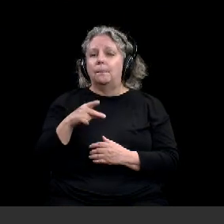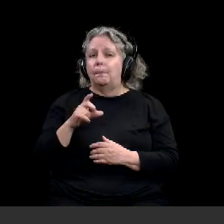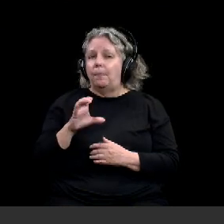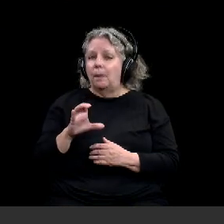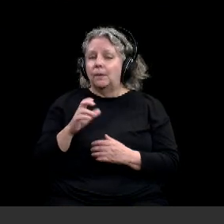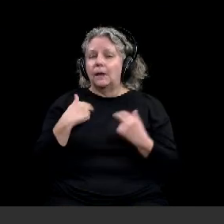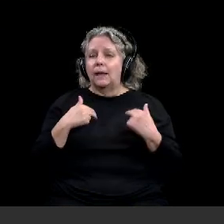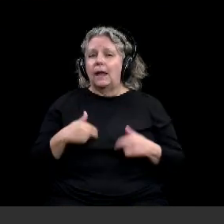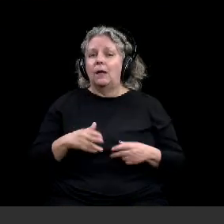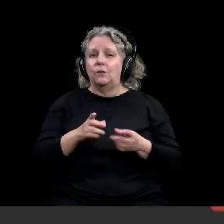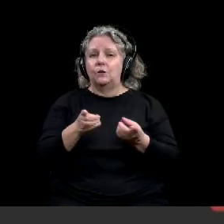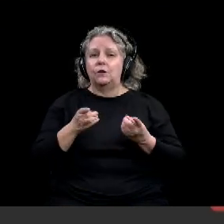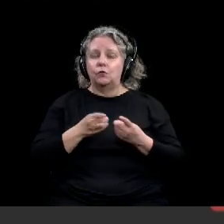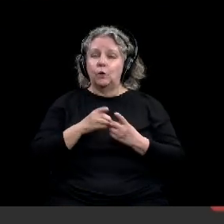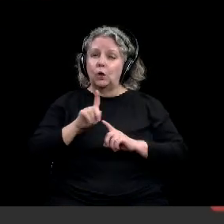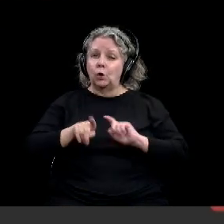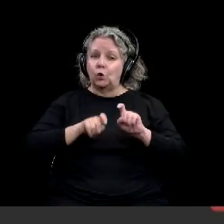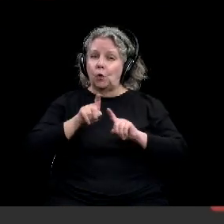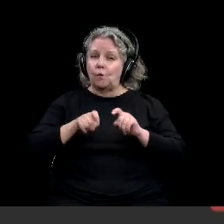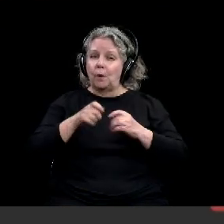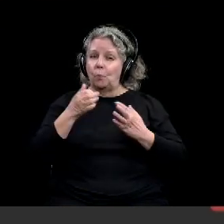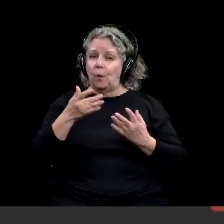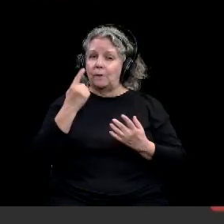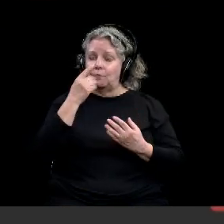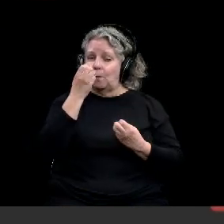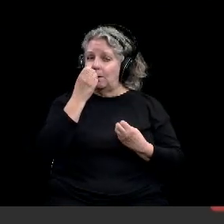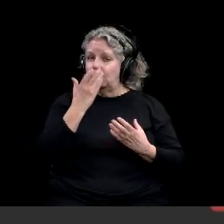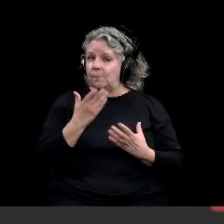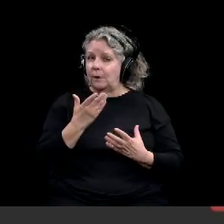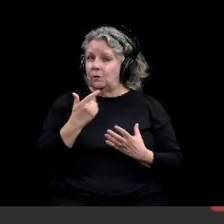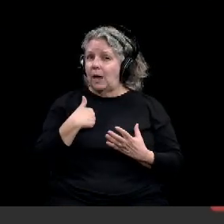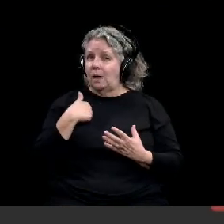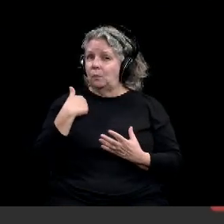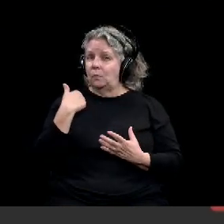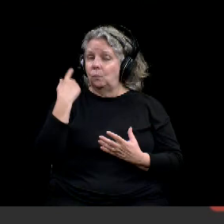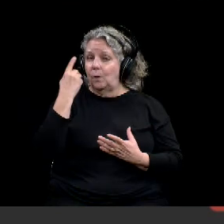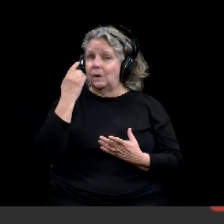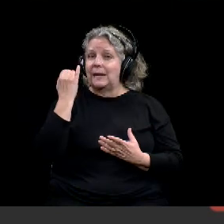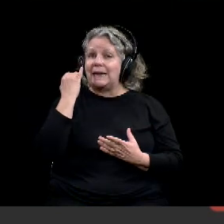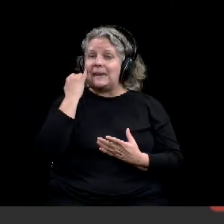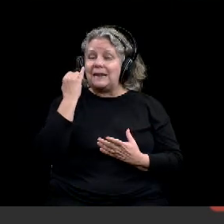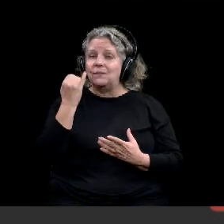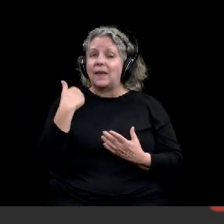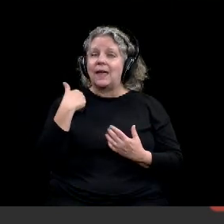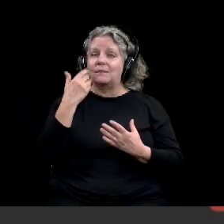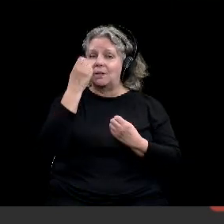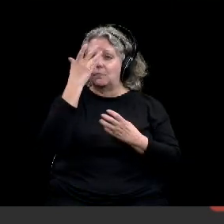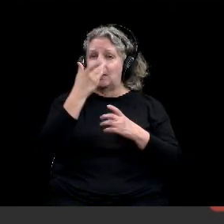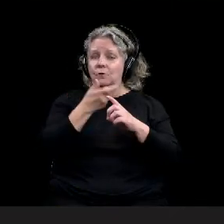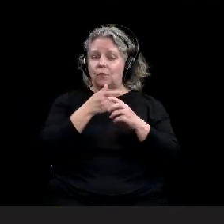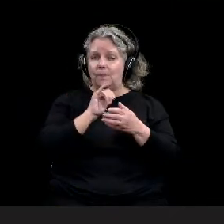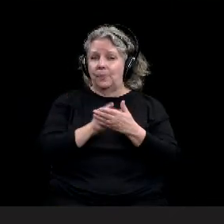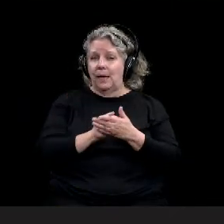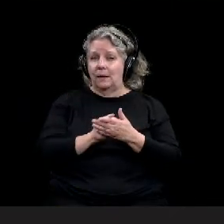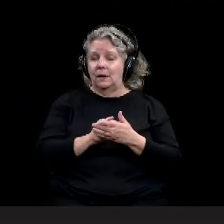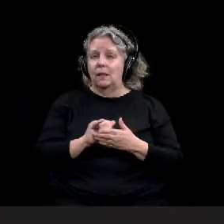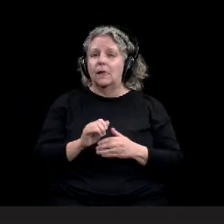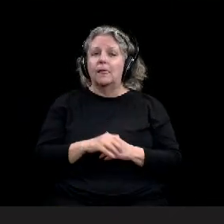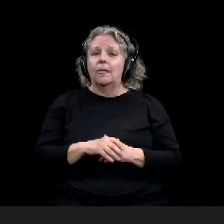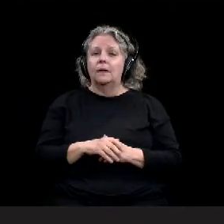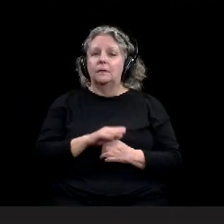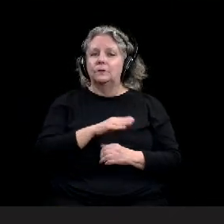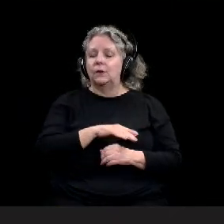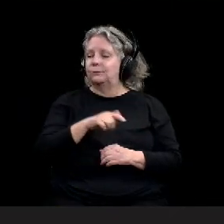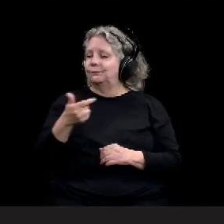complete for the survey. Kelly, if you want to take that. Yeah. Sure can. Thank you for that question. We just wrapped